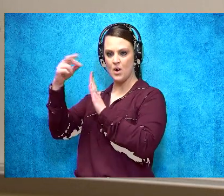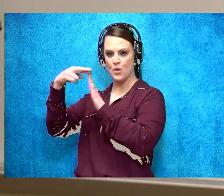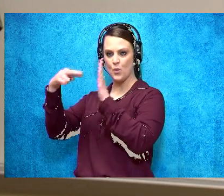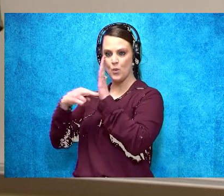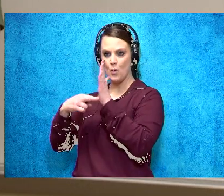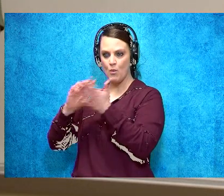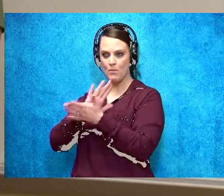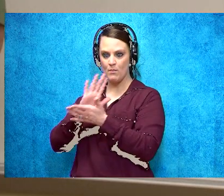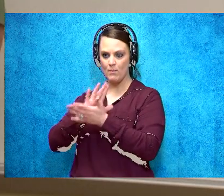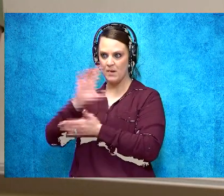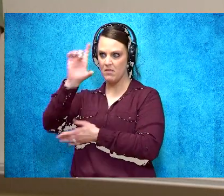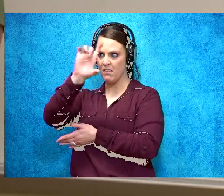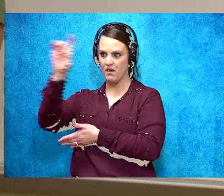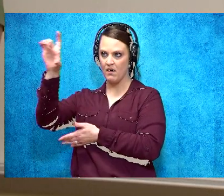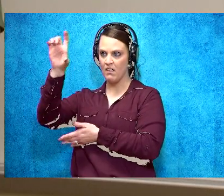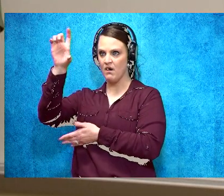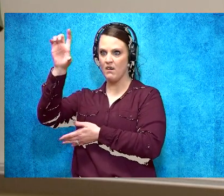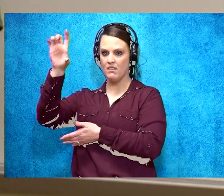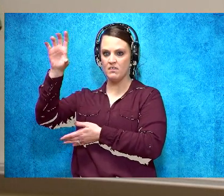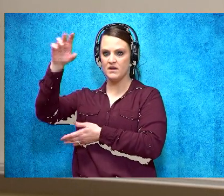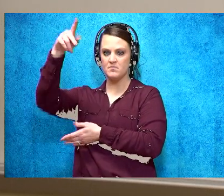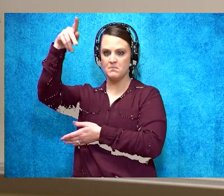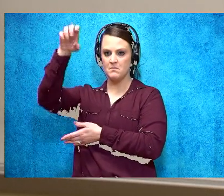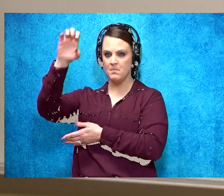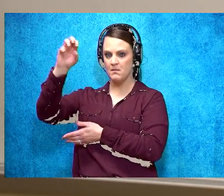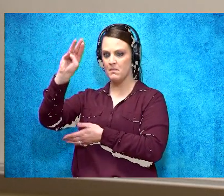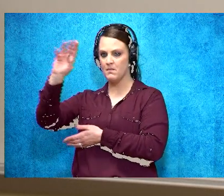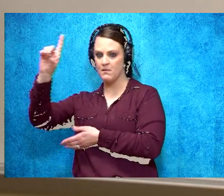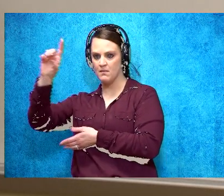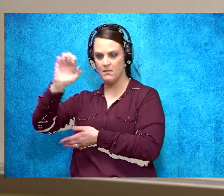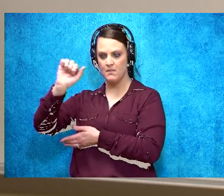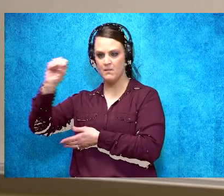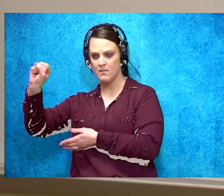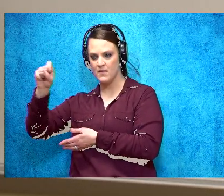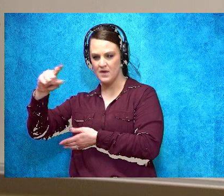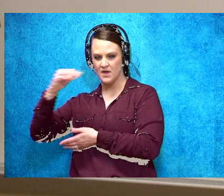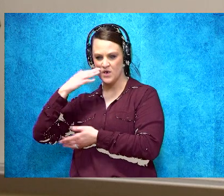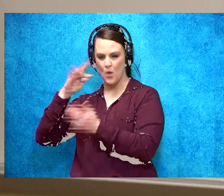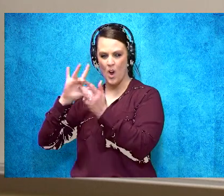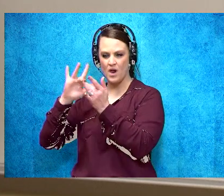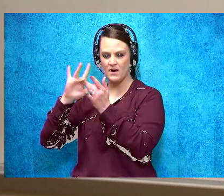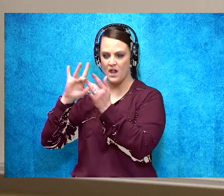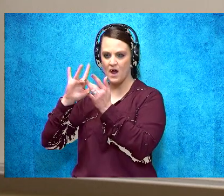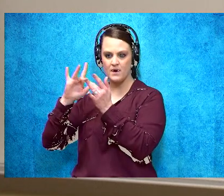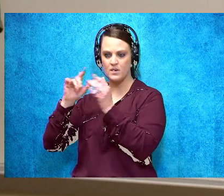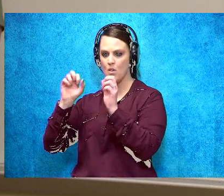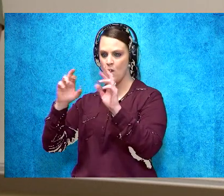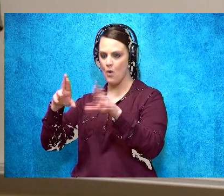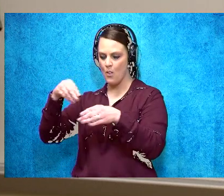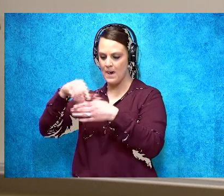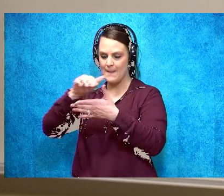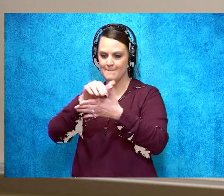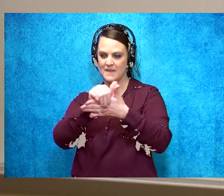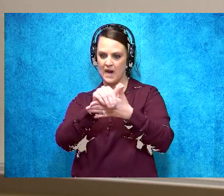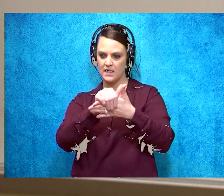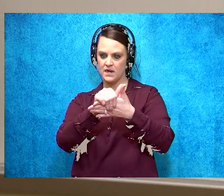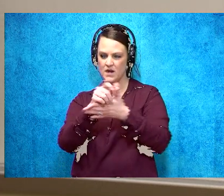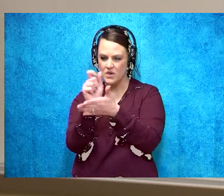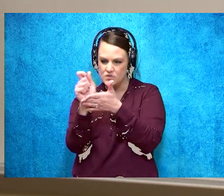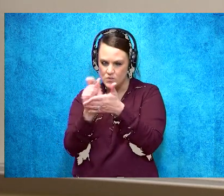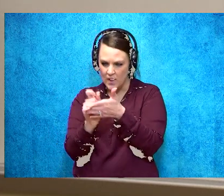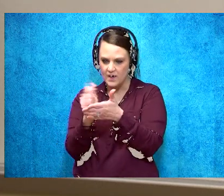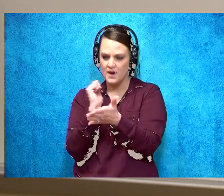to help you with the work you are doing, whether you're doing it online or in the packet, to help